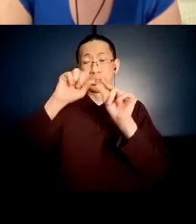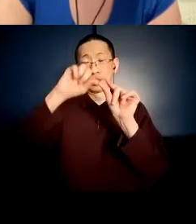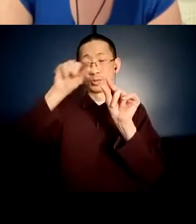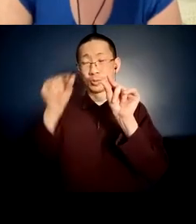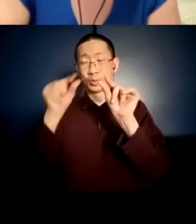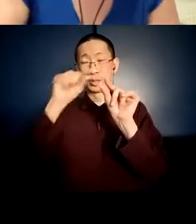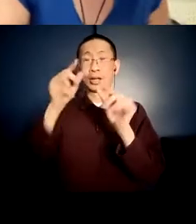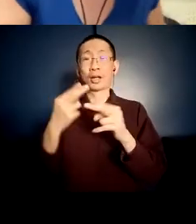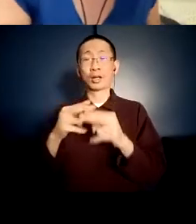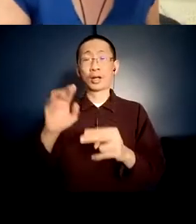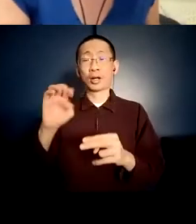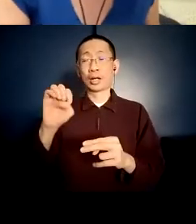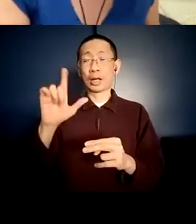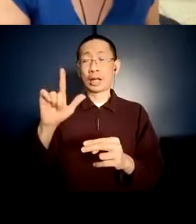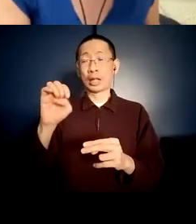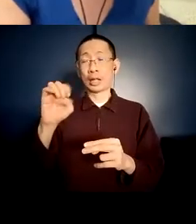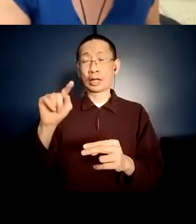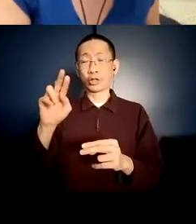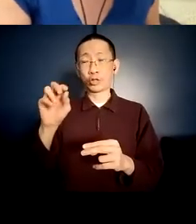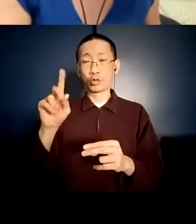electrode array.